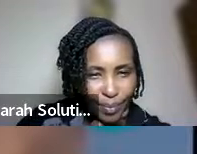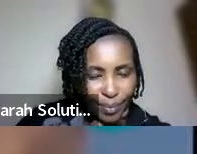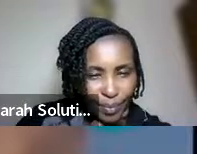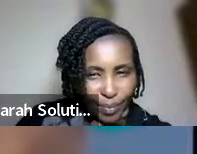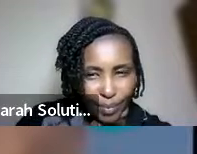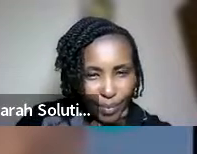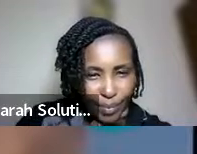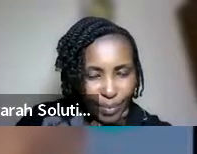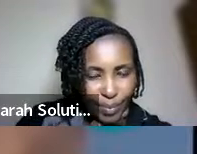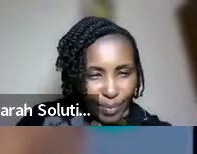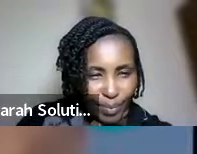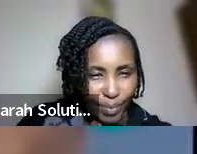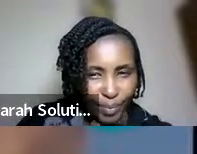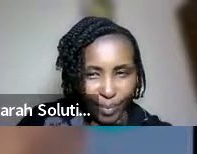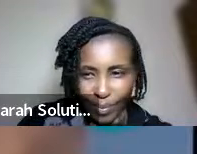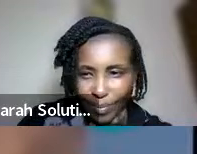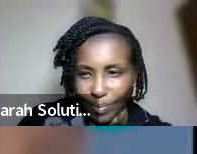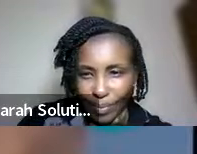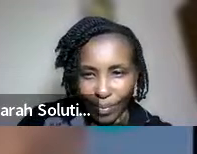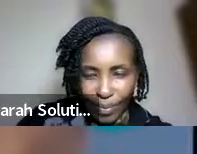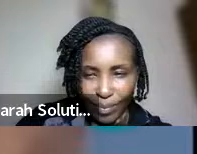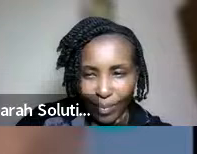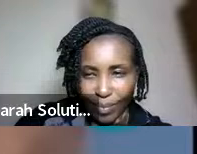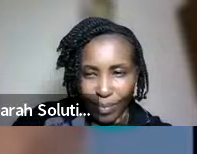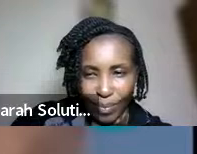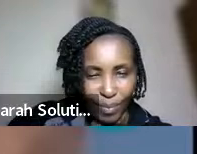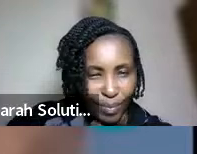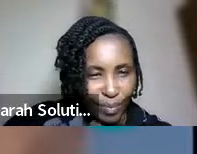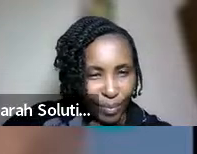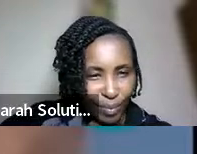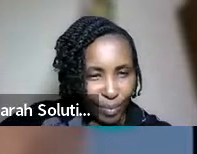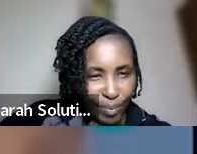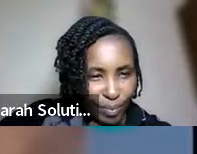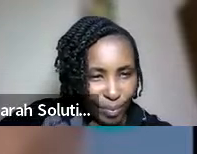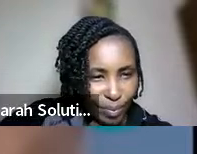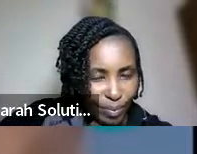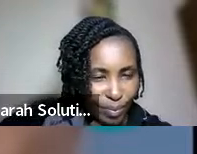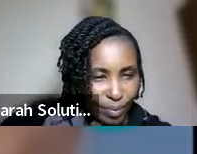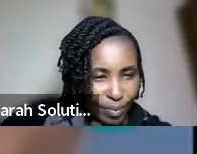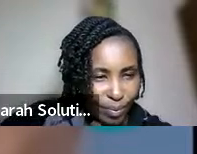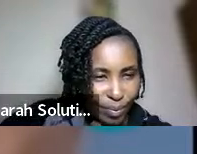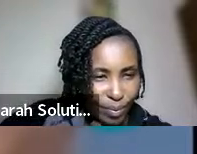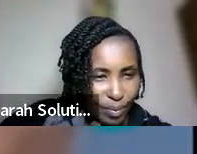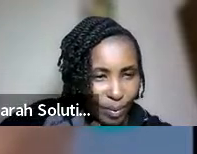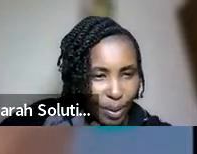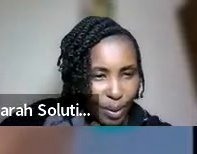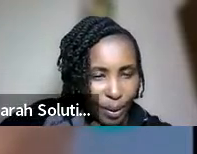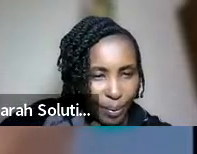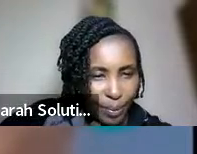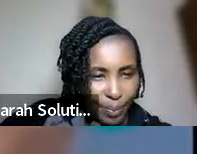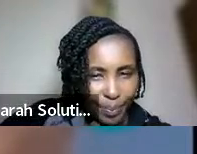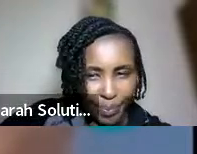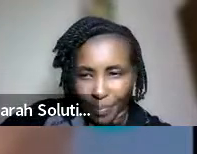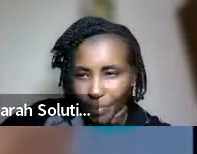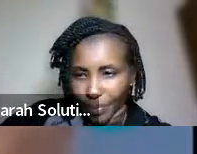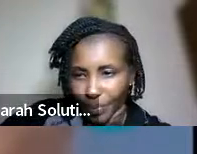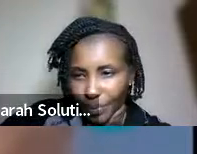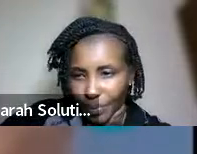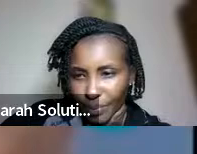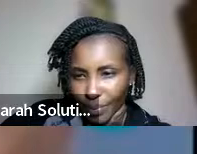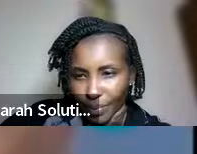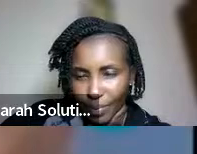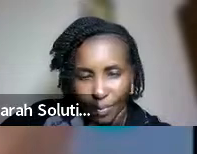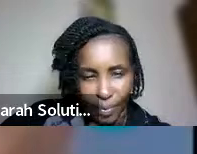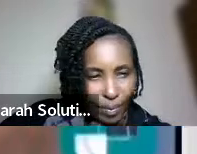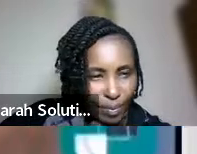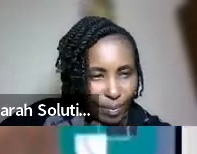It will make different if you listen. So let me try and see. Bear with me. Bear with That's me okay. just a minute.